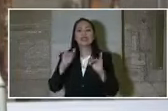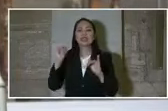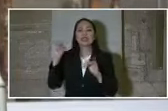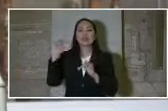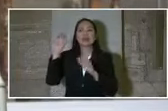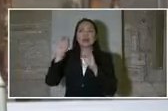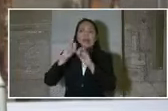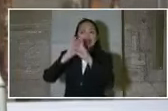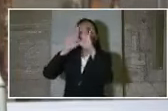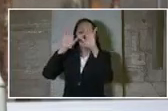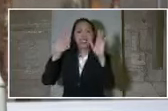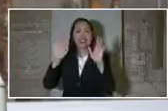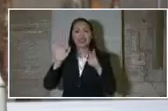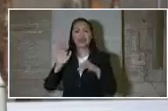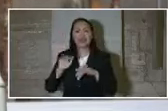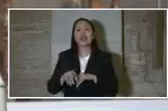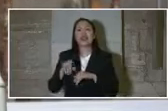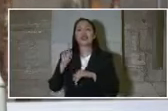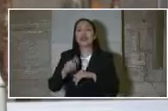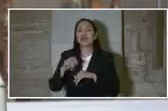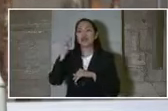laging nakikita.